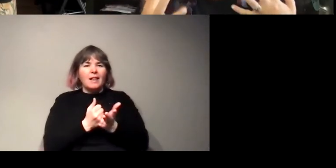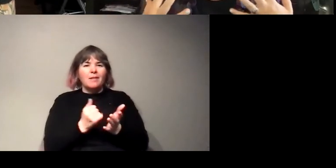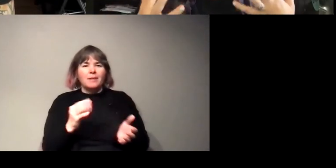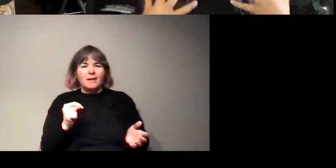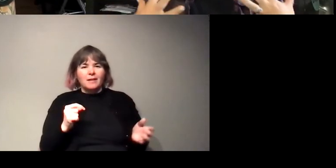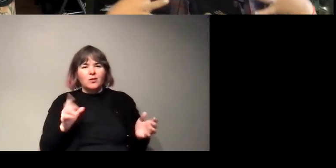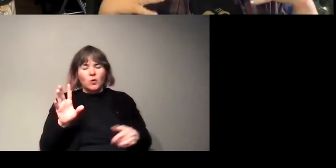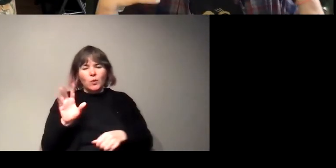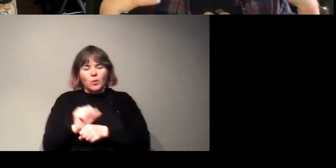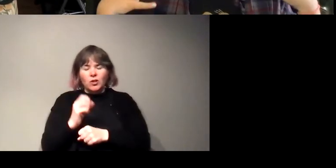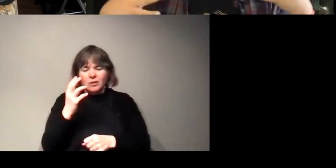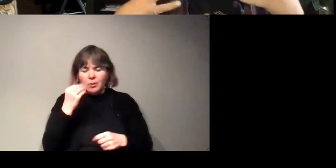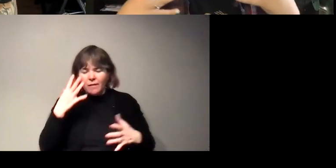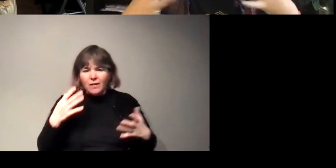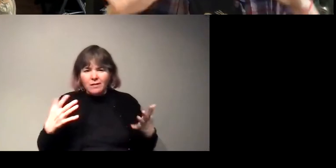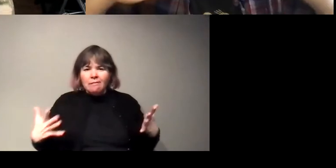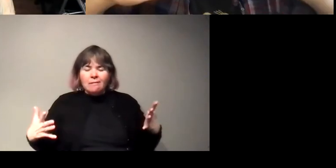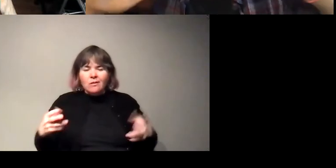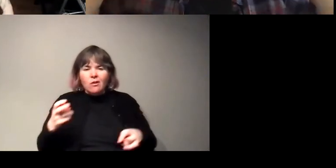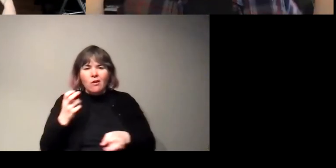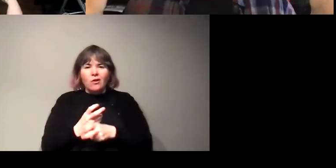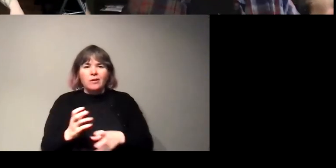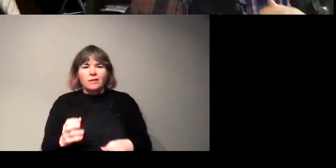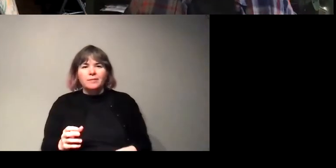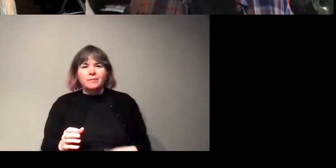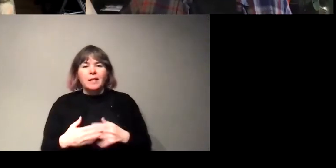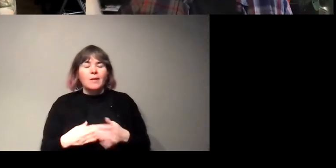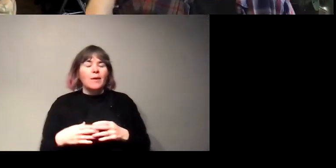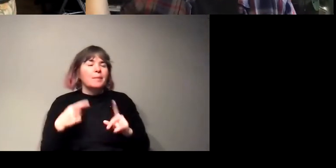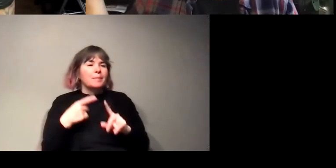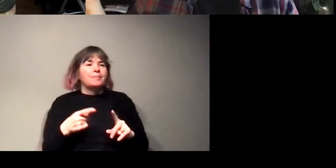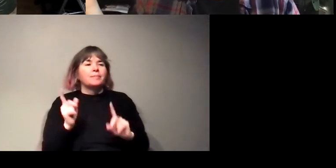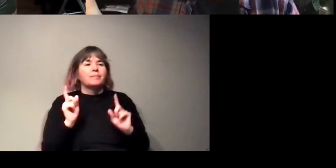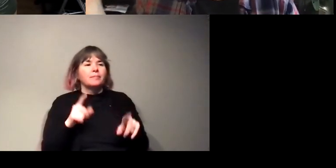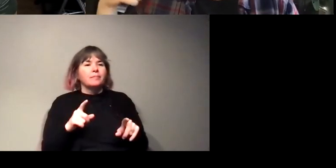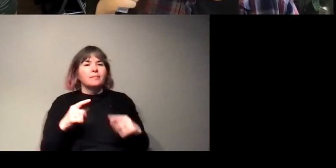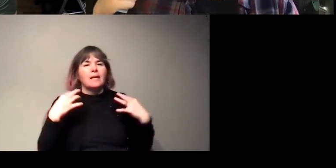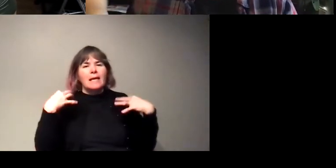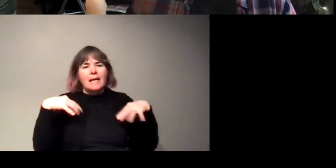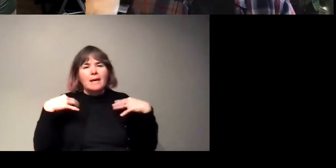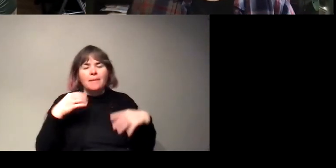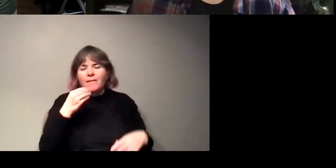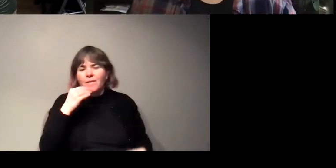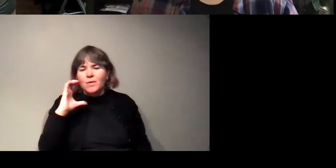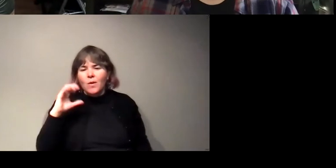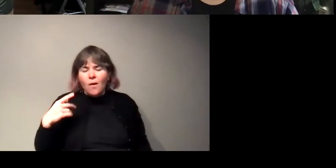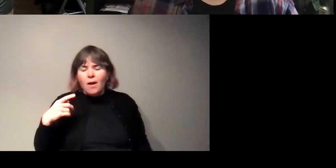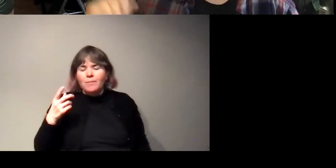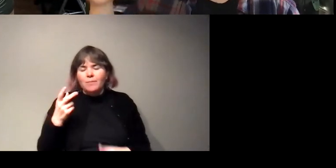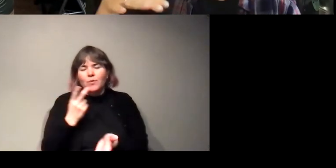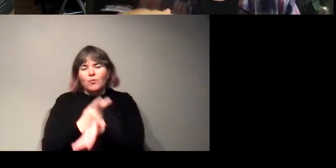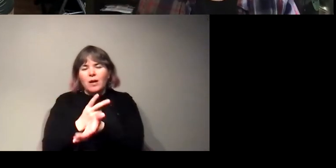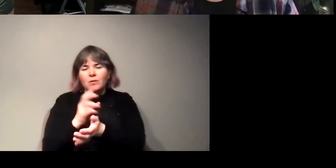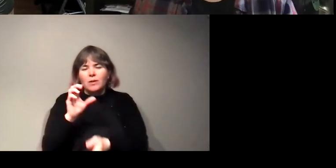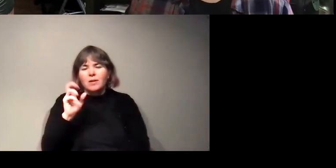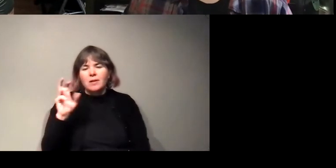beautiful. It's hard to. Okay. Well, anyway, I went to this like little hippie food co-op where I went to grad school in Connecticut, and it